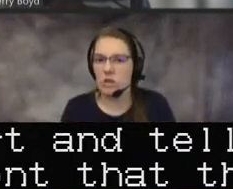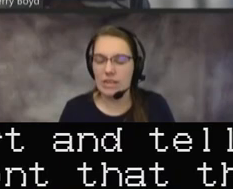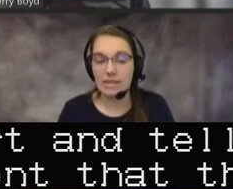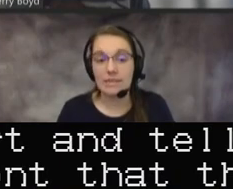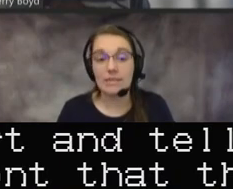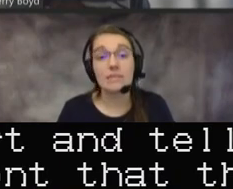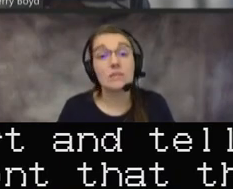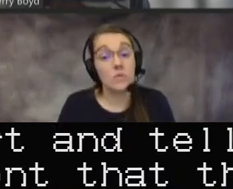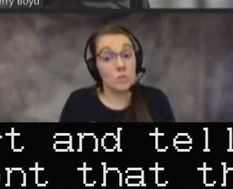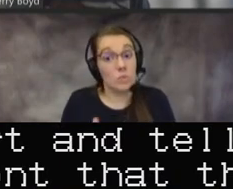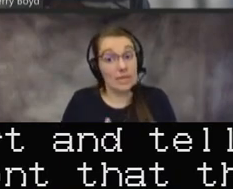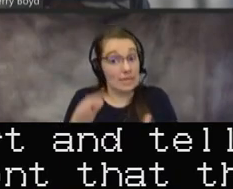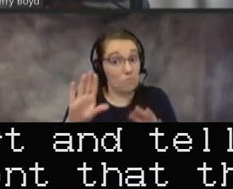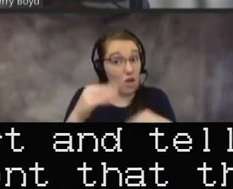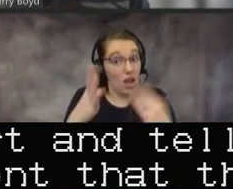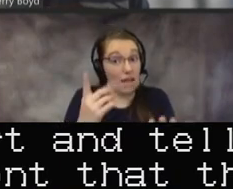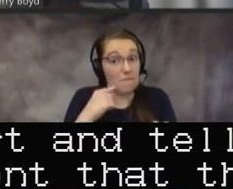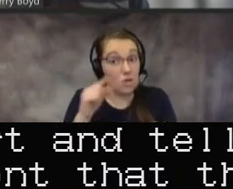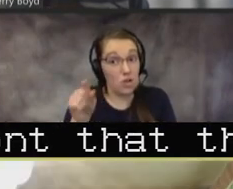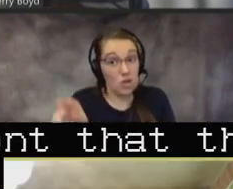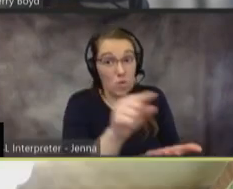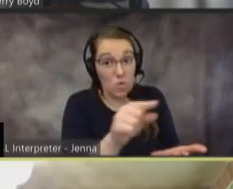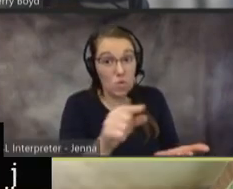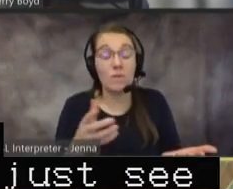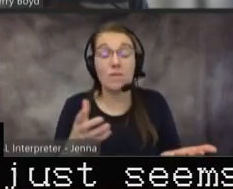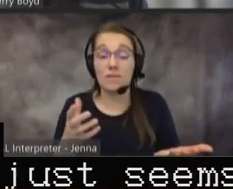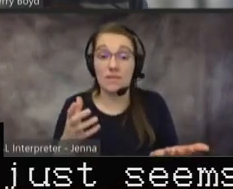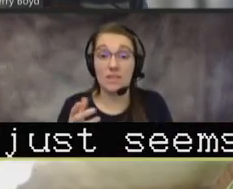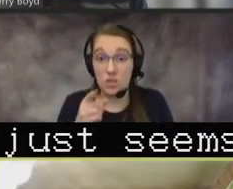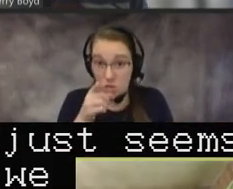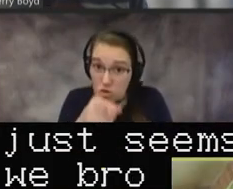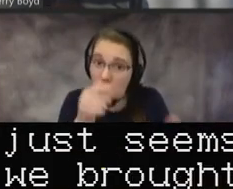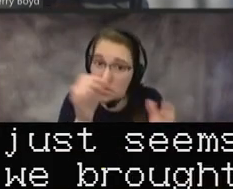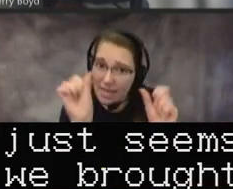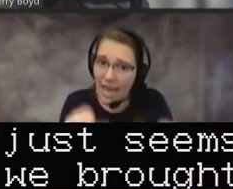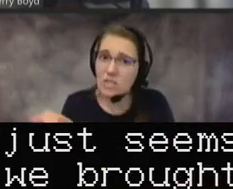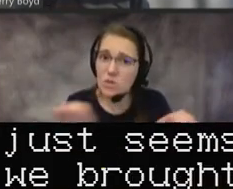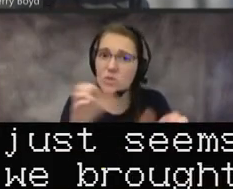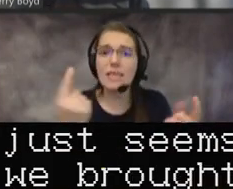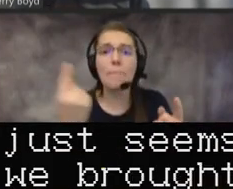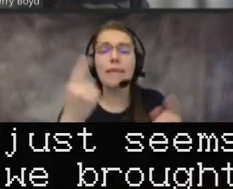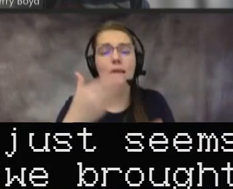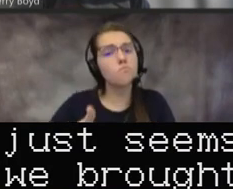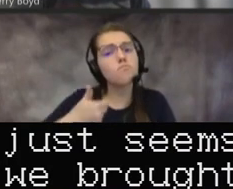your attention, that there should be something that you can do proactively